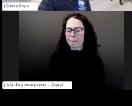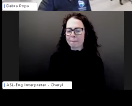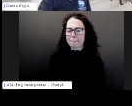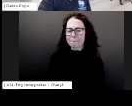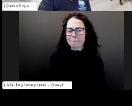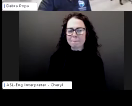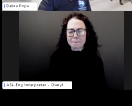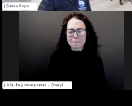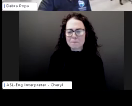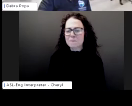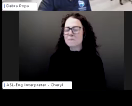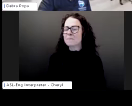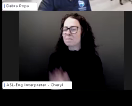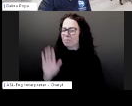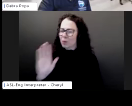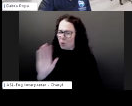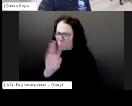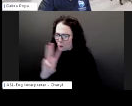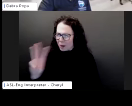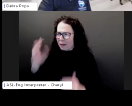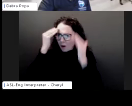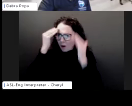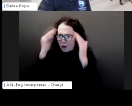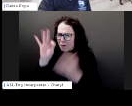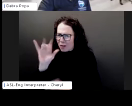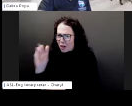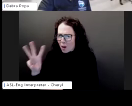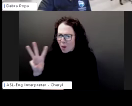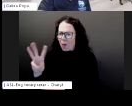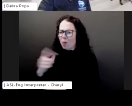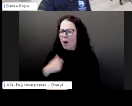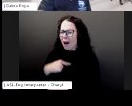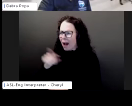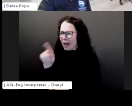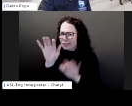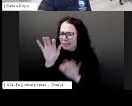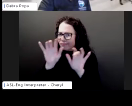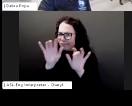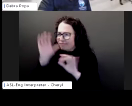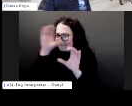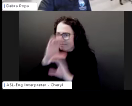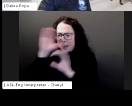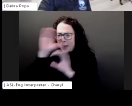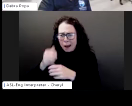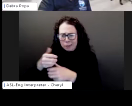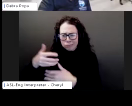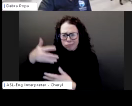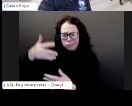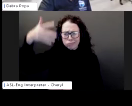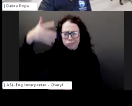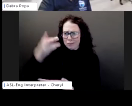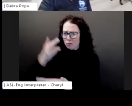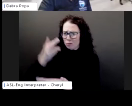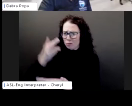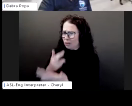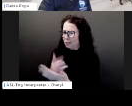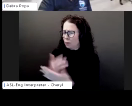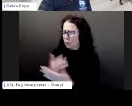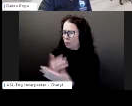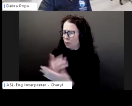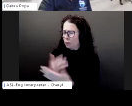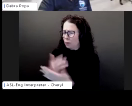KnowledgeFlow website, there's so much information. I just typed in passwords trying to find that report, and there was many documents. So just encourage everybody